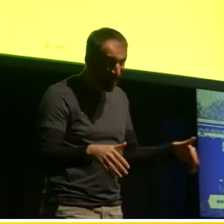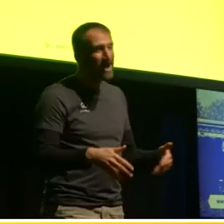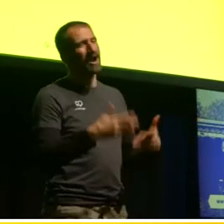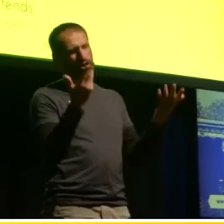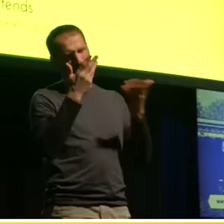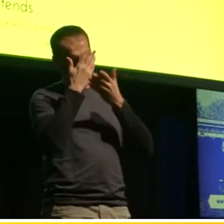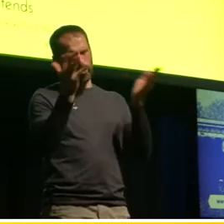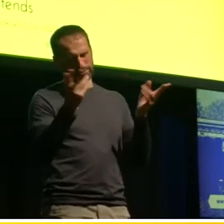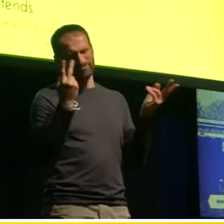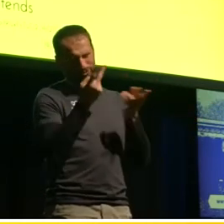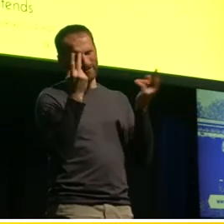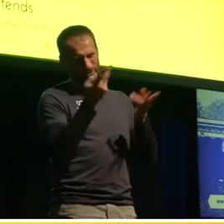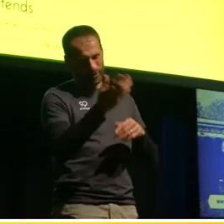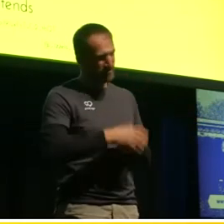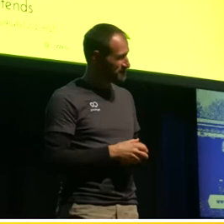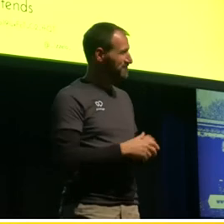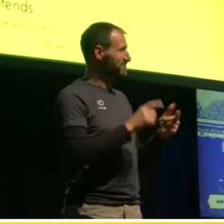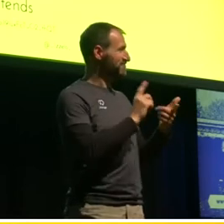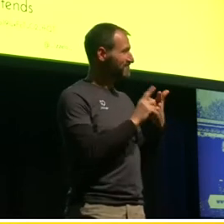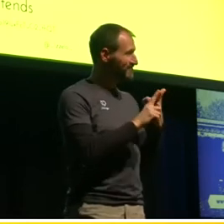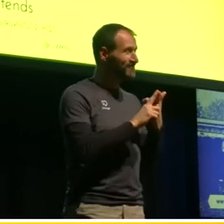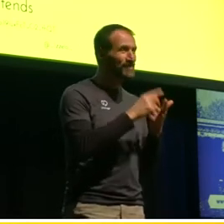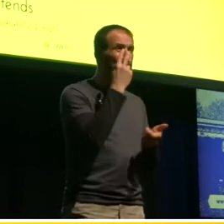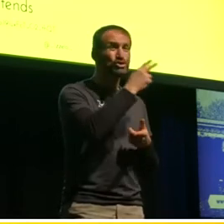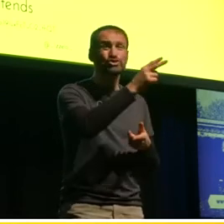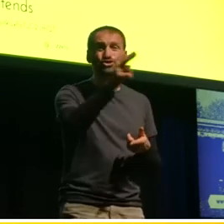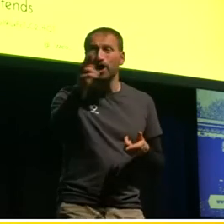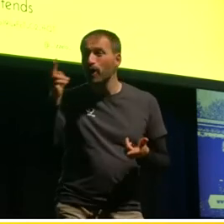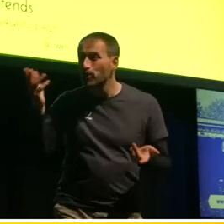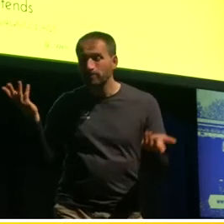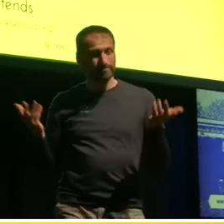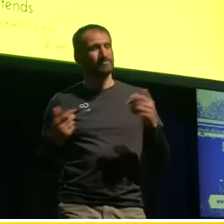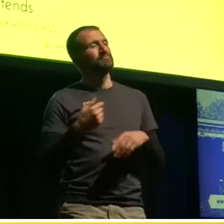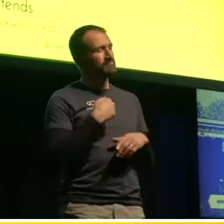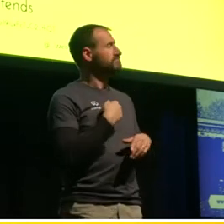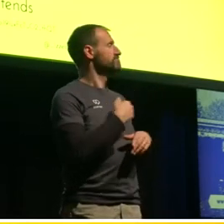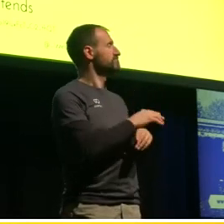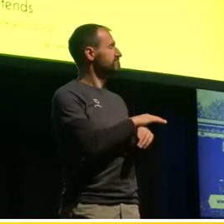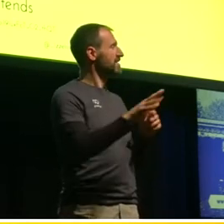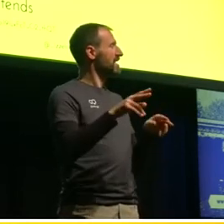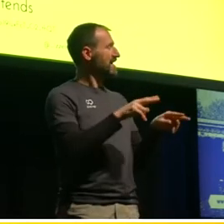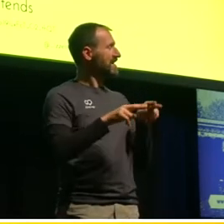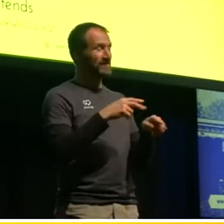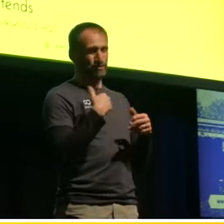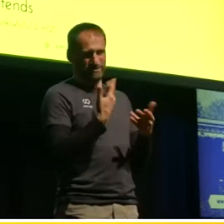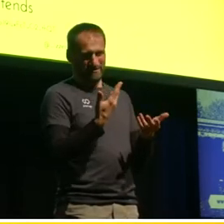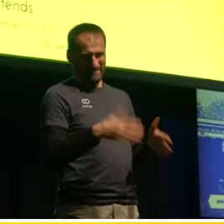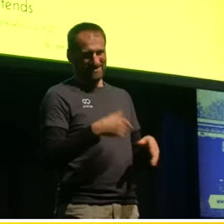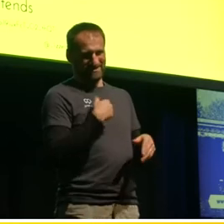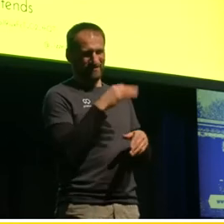that. So next, look around. So I put all videos that helped me prepare the talk in a